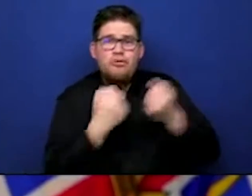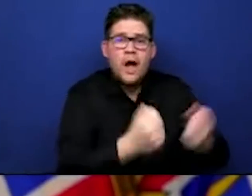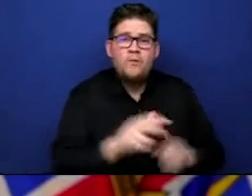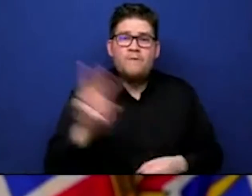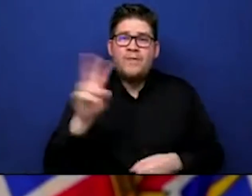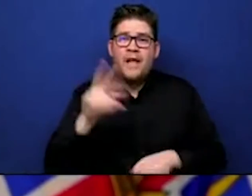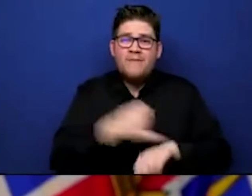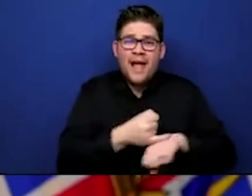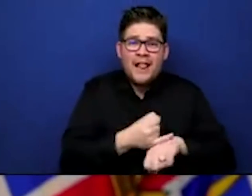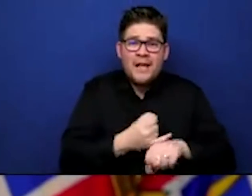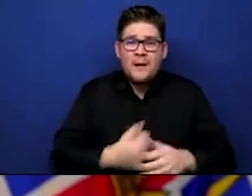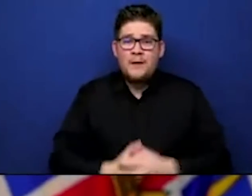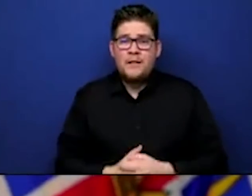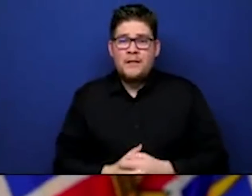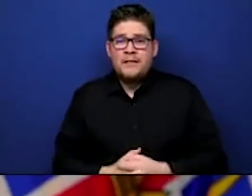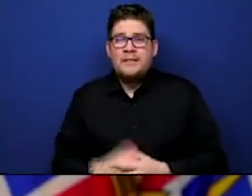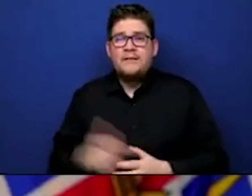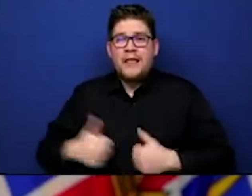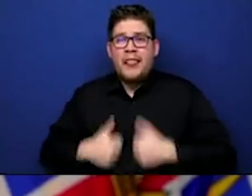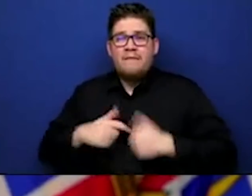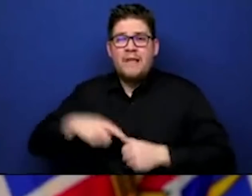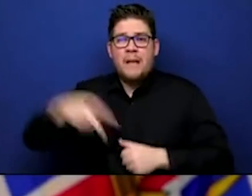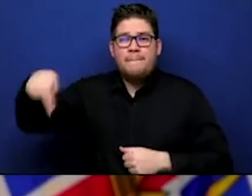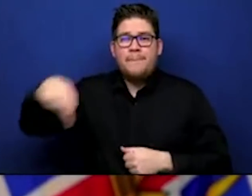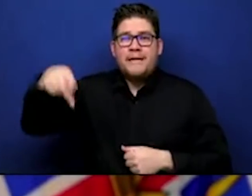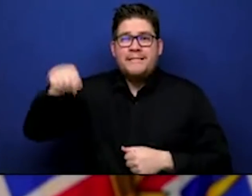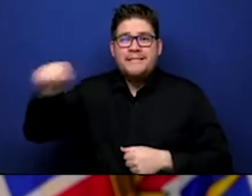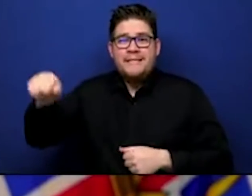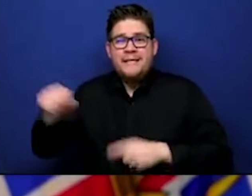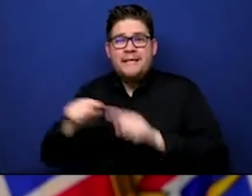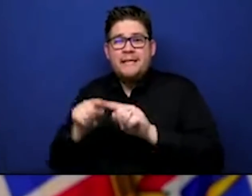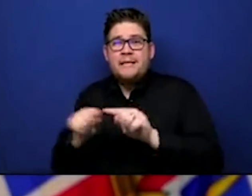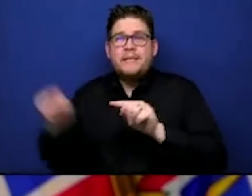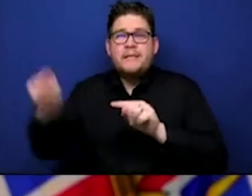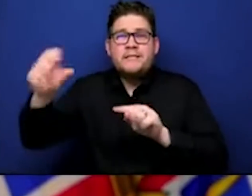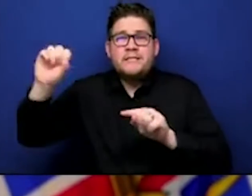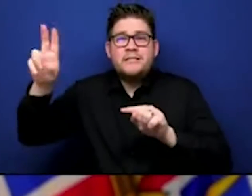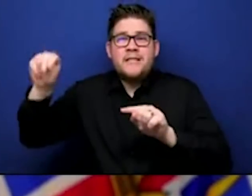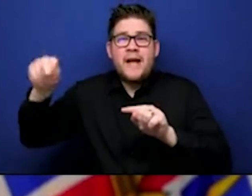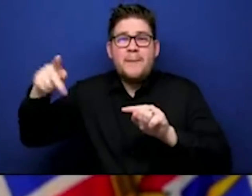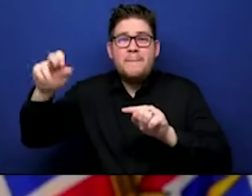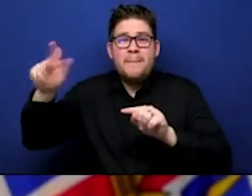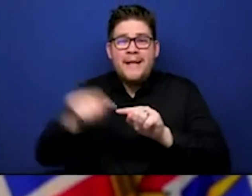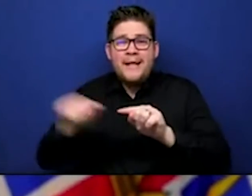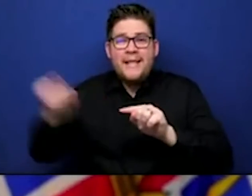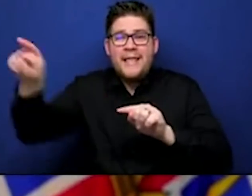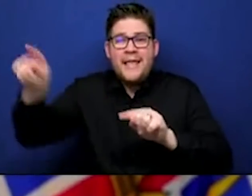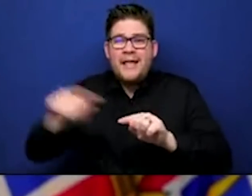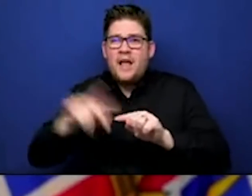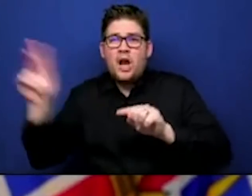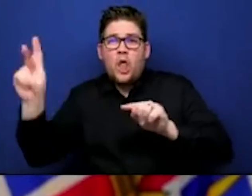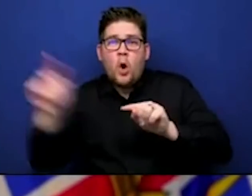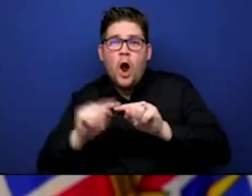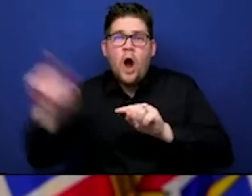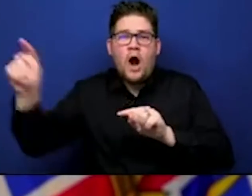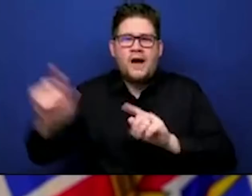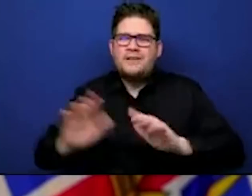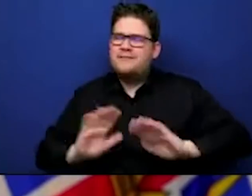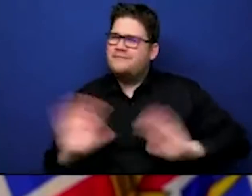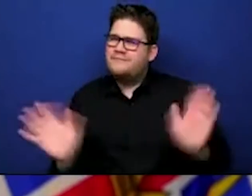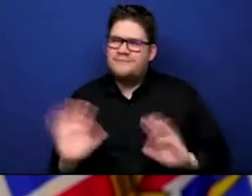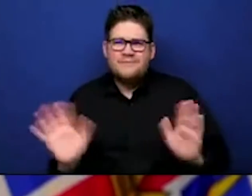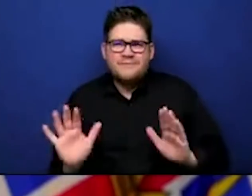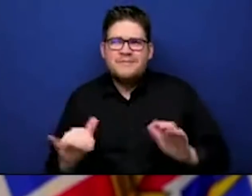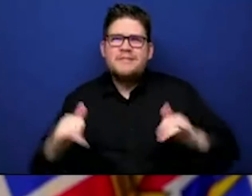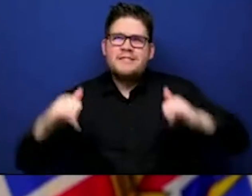be going to Sun Peaks or Oliver or Kelowna right now. We need to only do those types of travel if it's